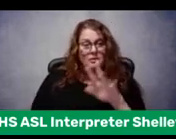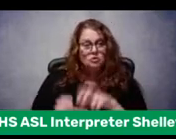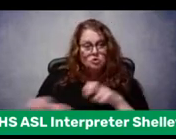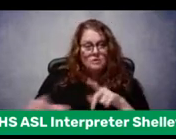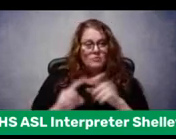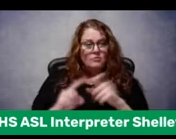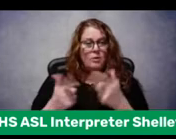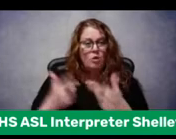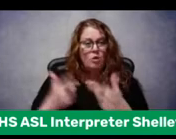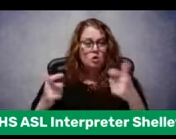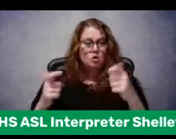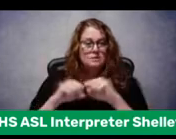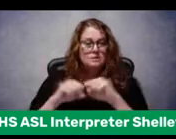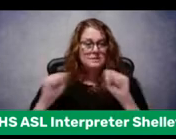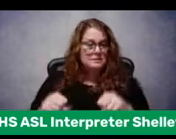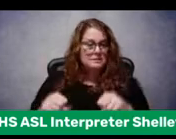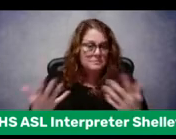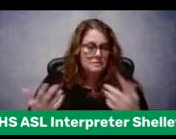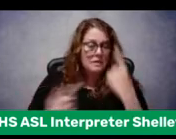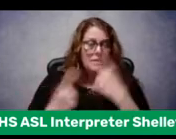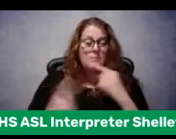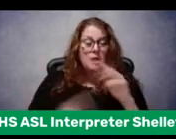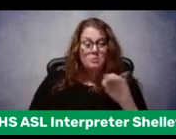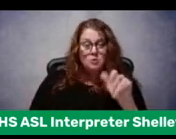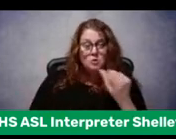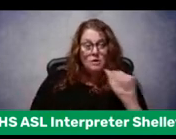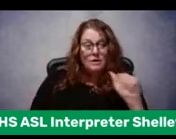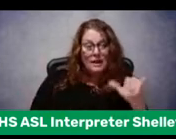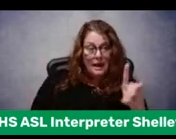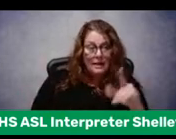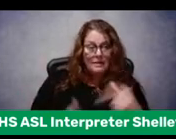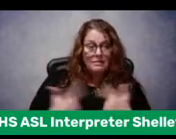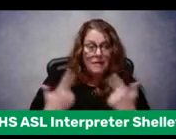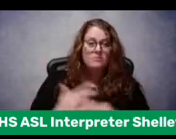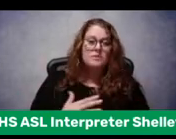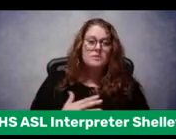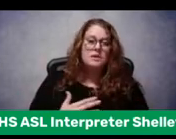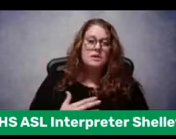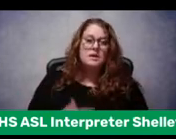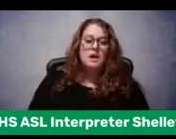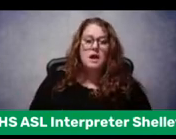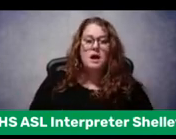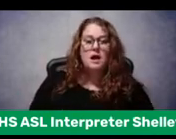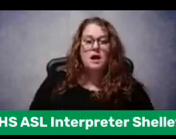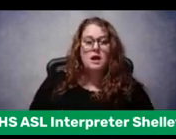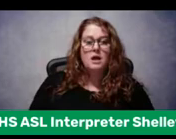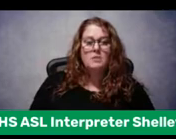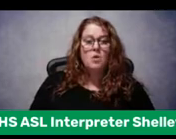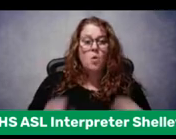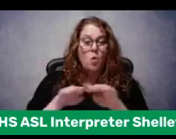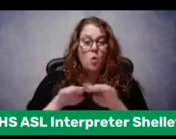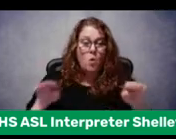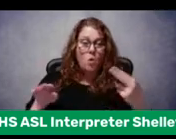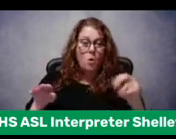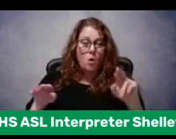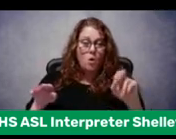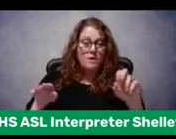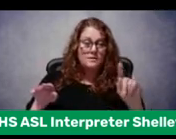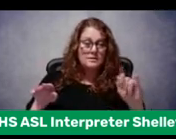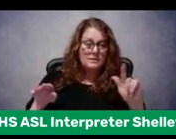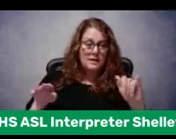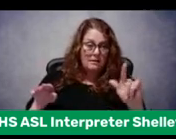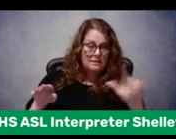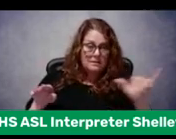we think about a lot in mutual aid life. Horizontality, that there isn't one leader, that all of